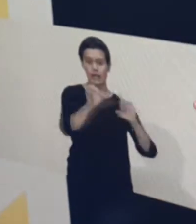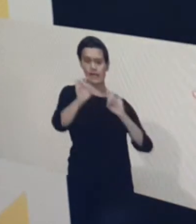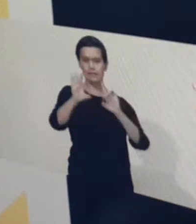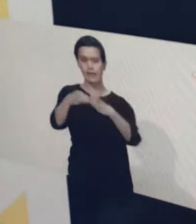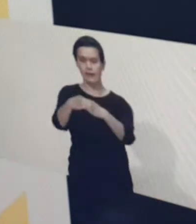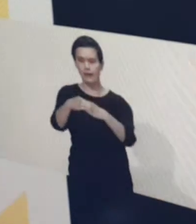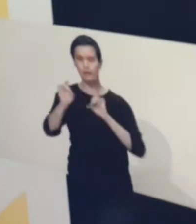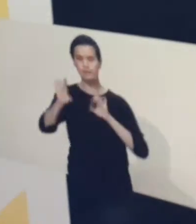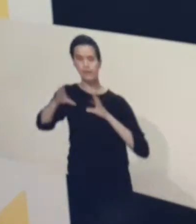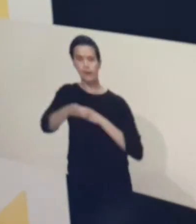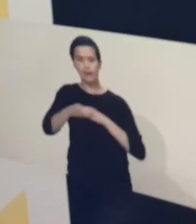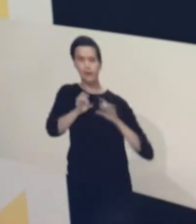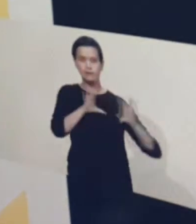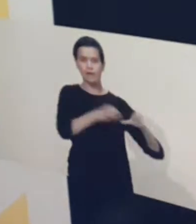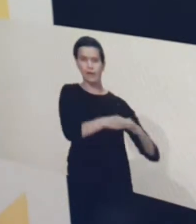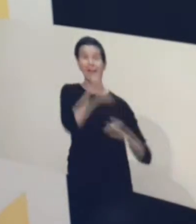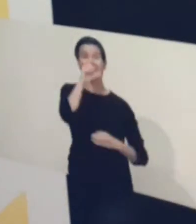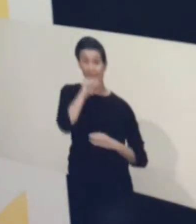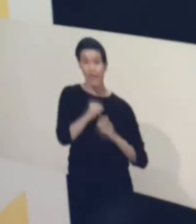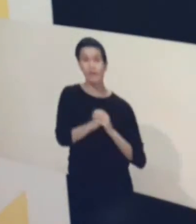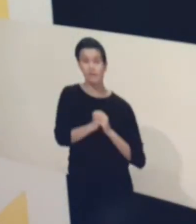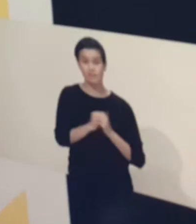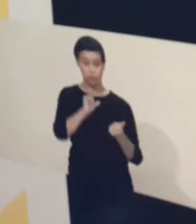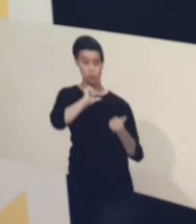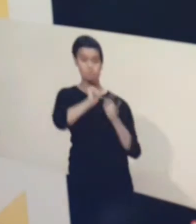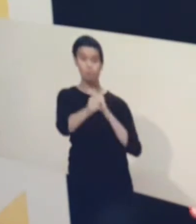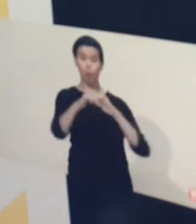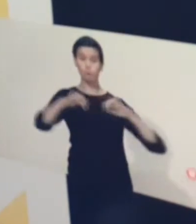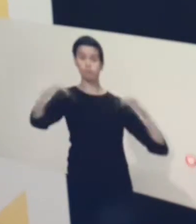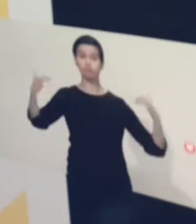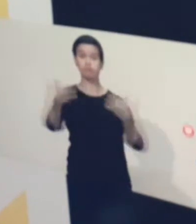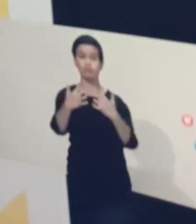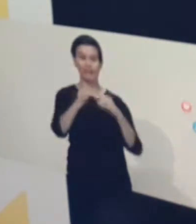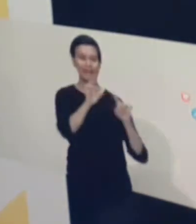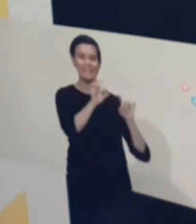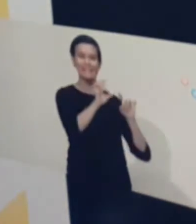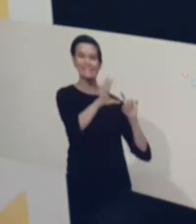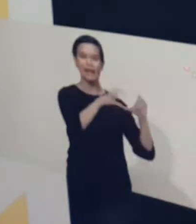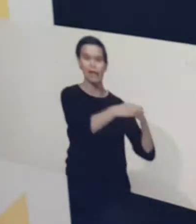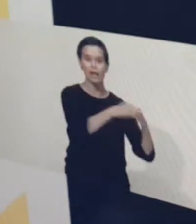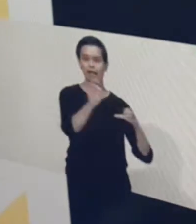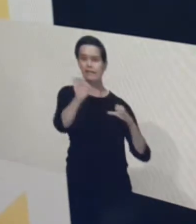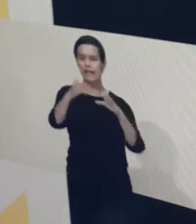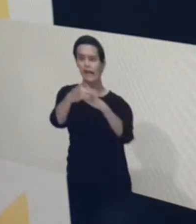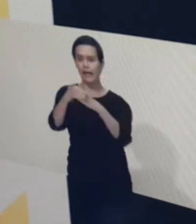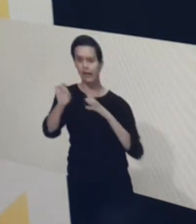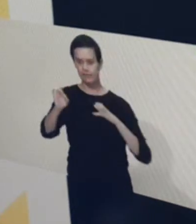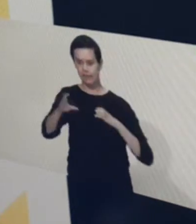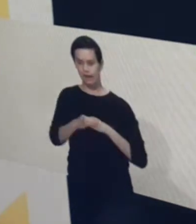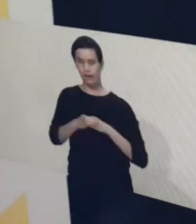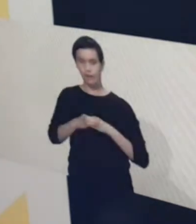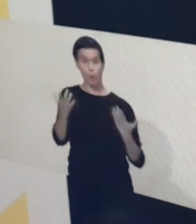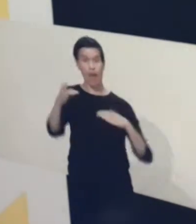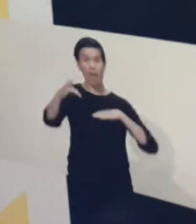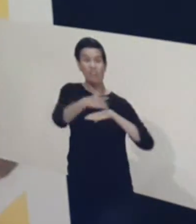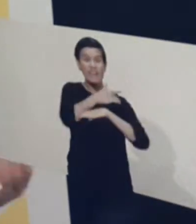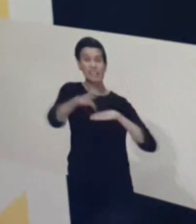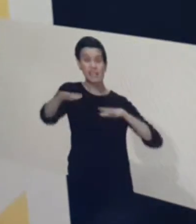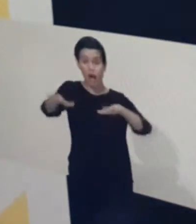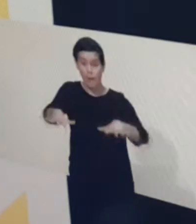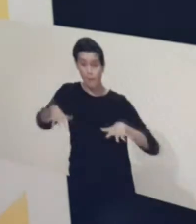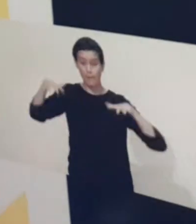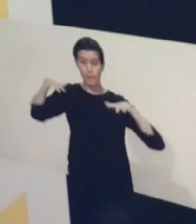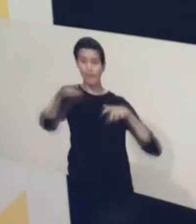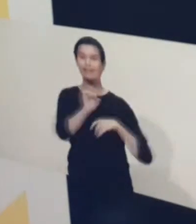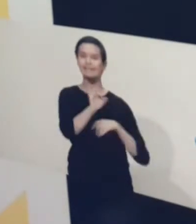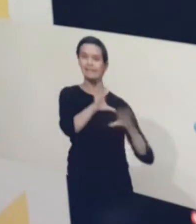out. People might go to a show, but they will be spaced out. You'll see bars and restaurants open, but they again will be required to